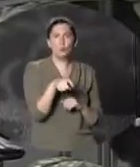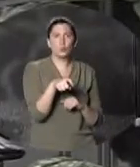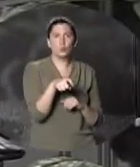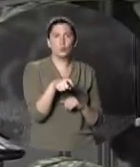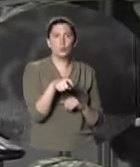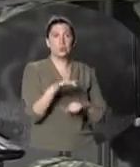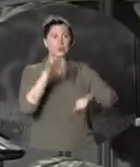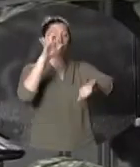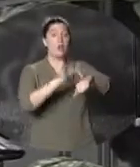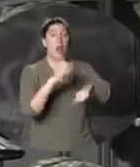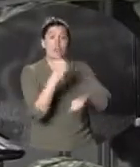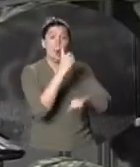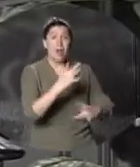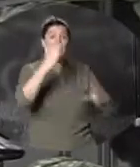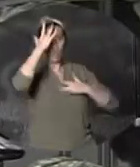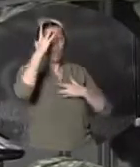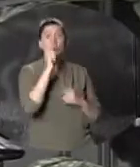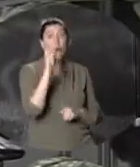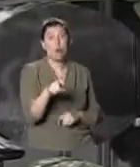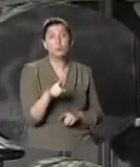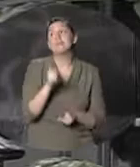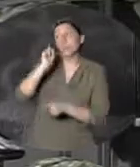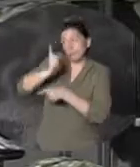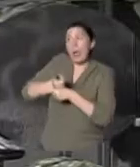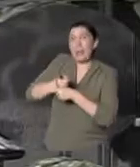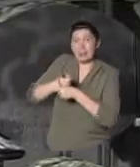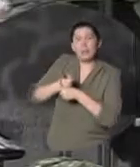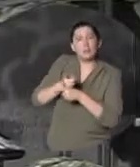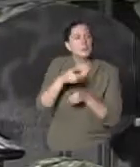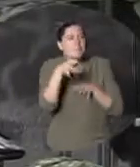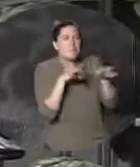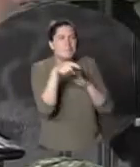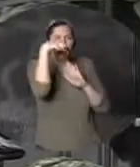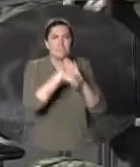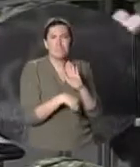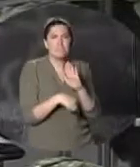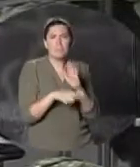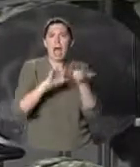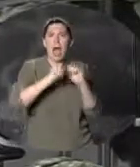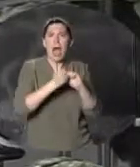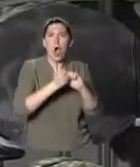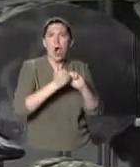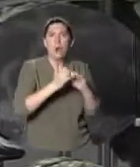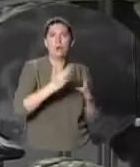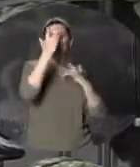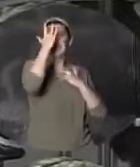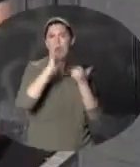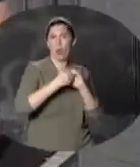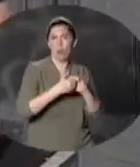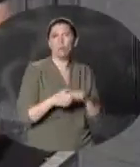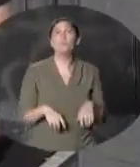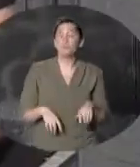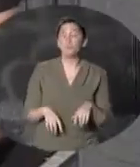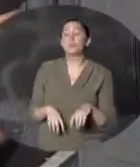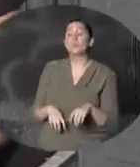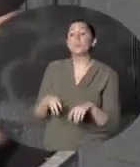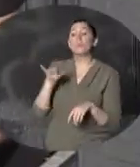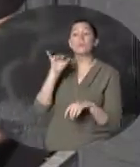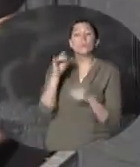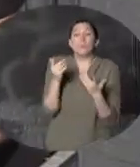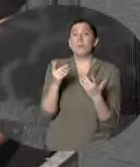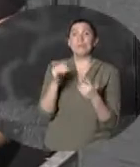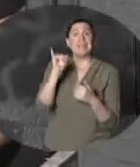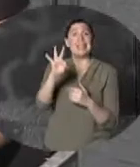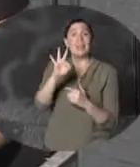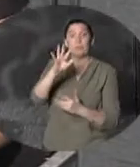physically touch the person that has measles. Yes, yeah. Explain that more. Like, how exactly do you contact measles then? So you can contact measles just by